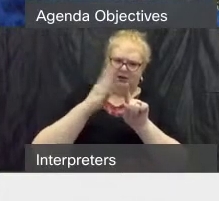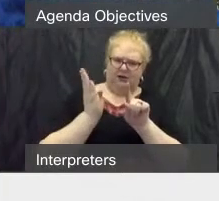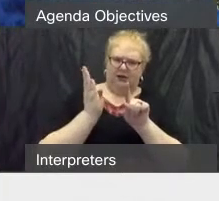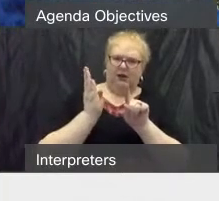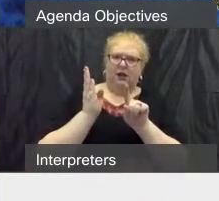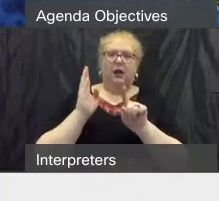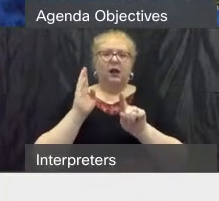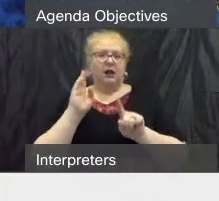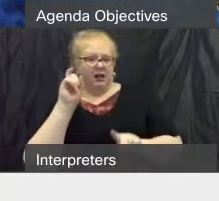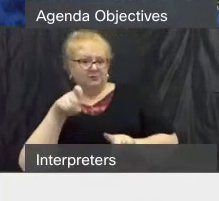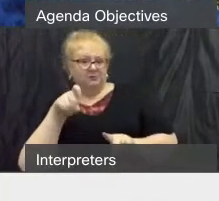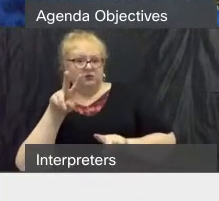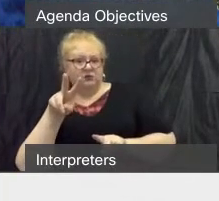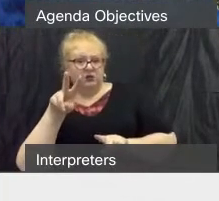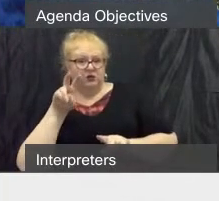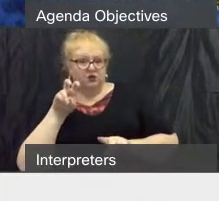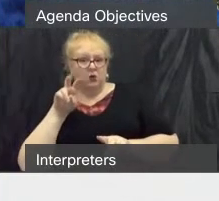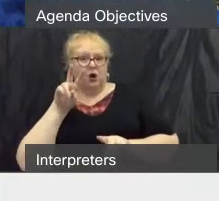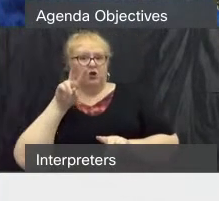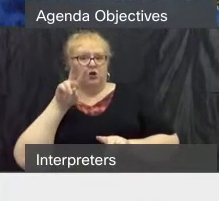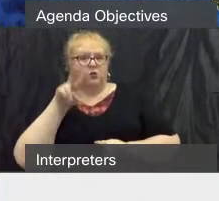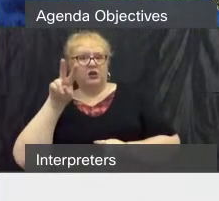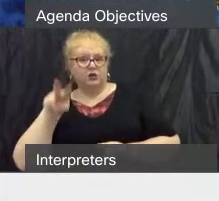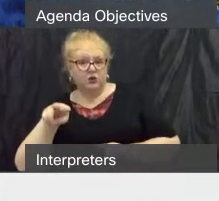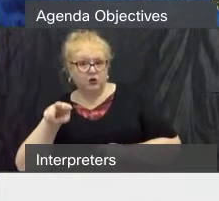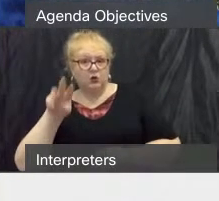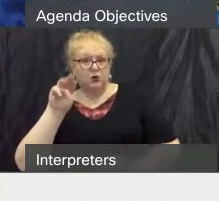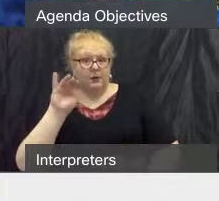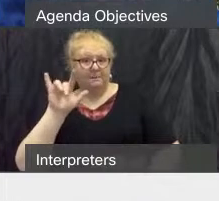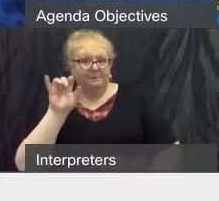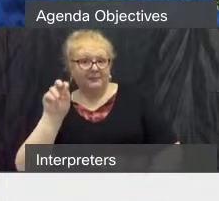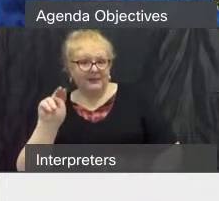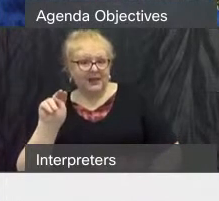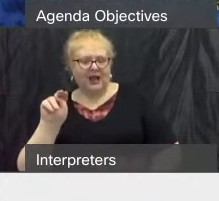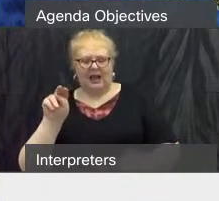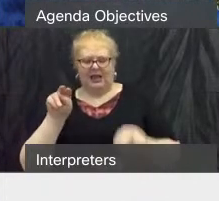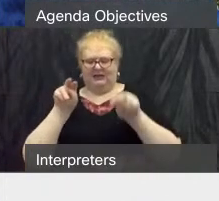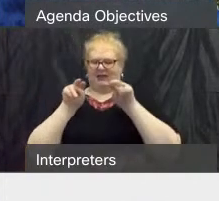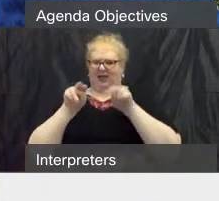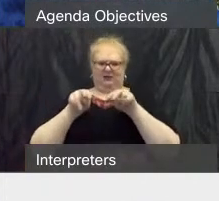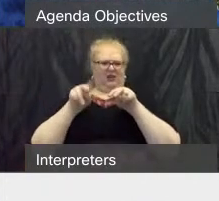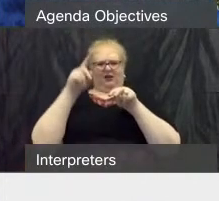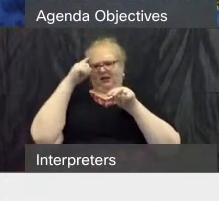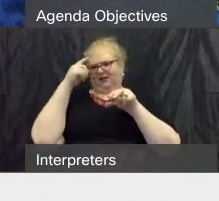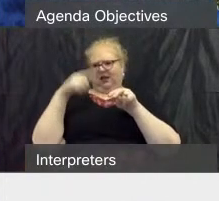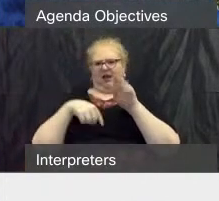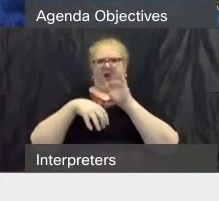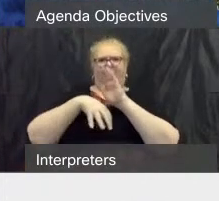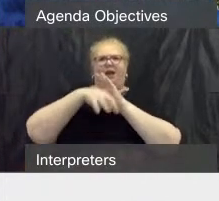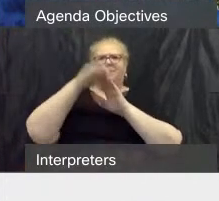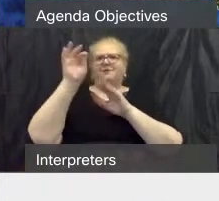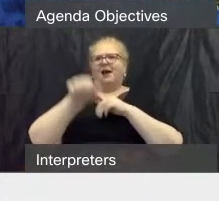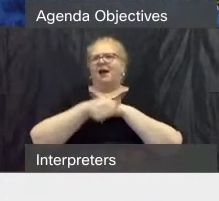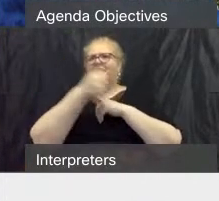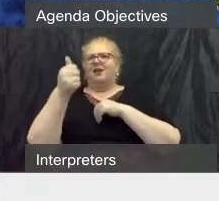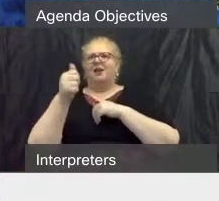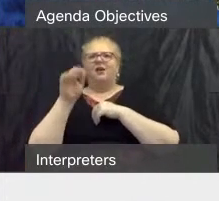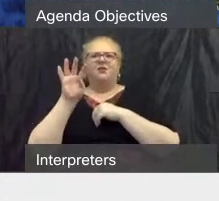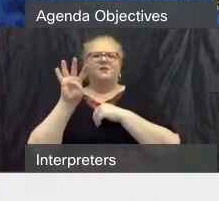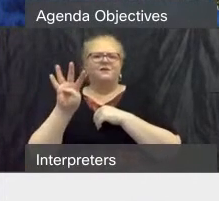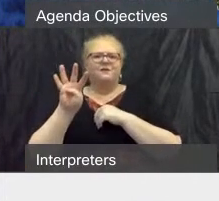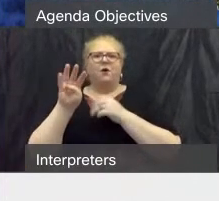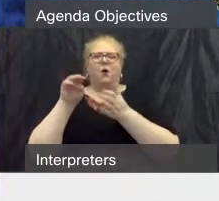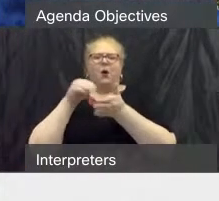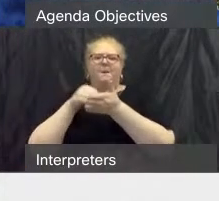to be 222 million, right? I was looking at this thing and thought I discovered another $4 million no, somewhere. you're right.